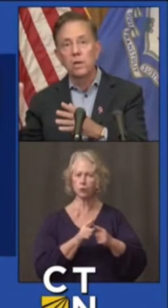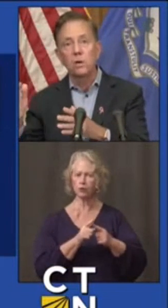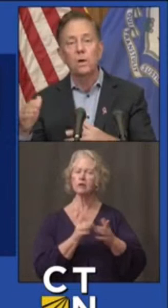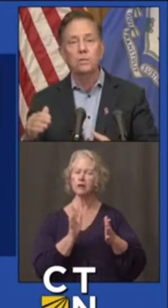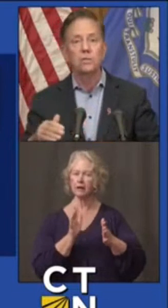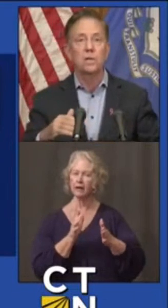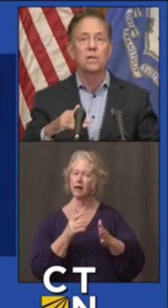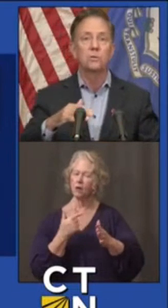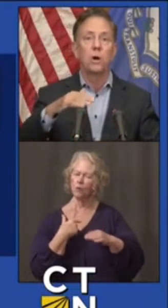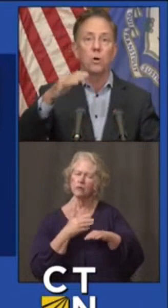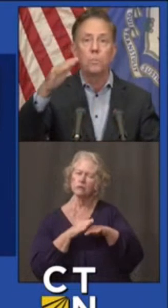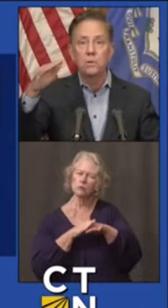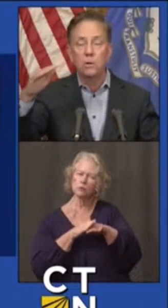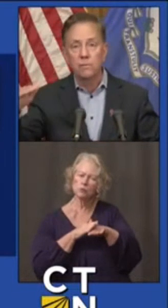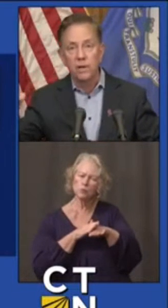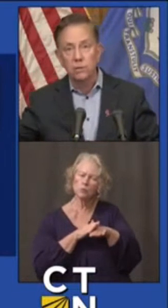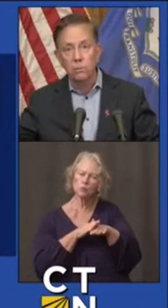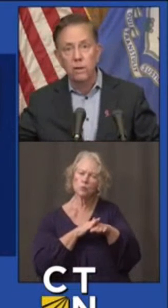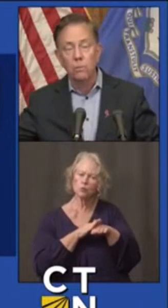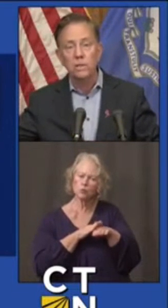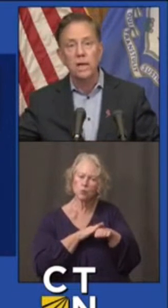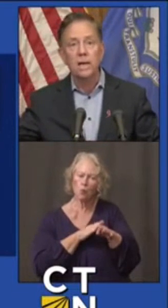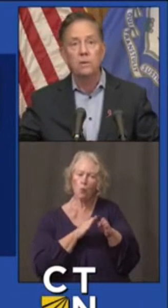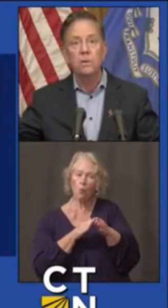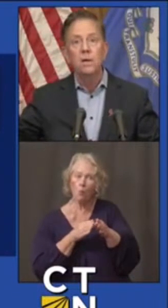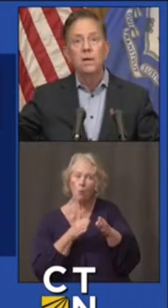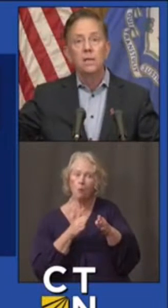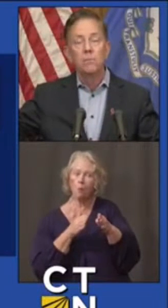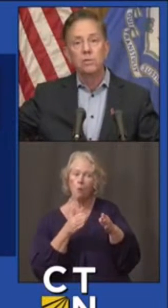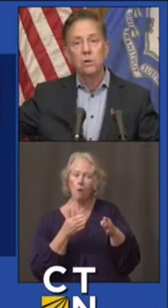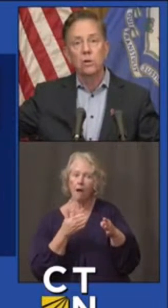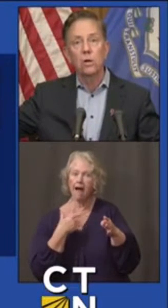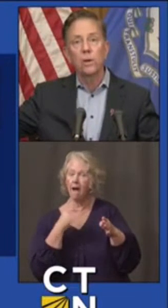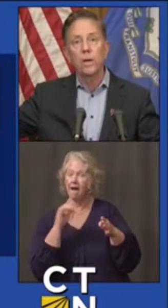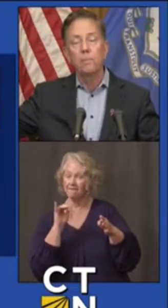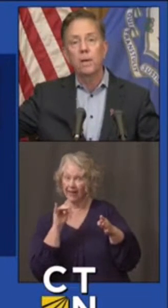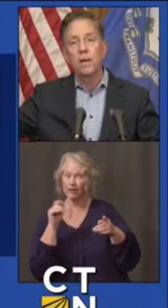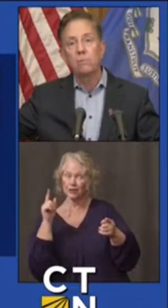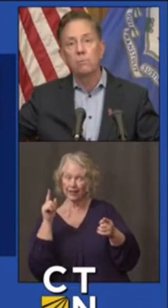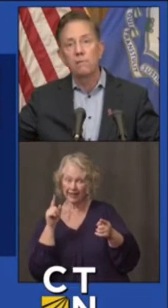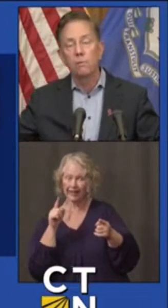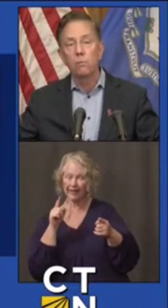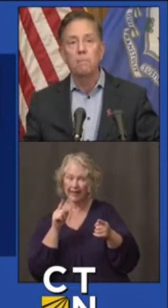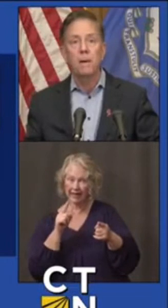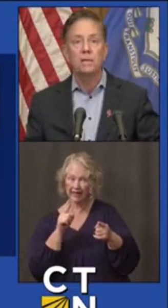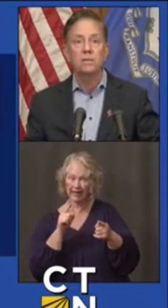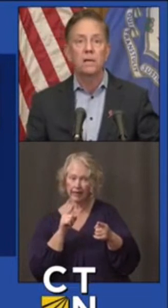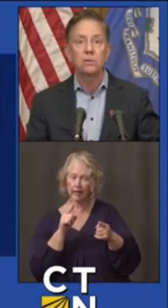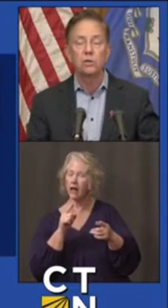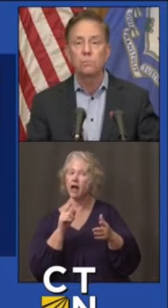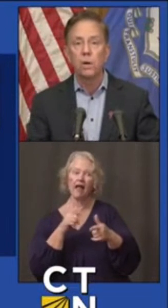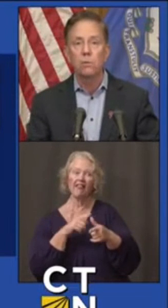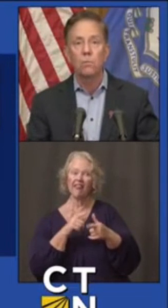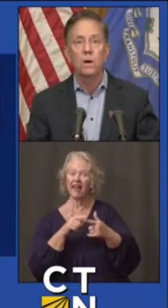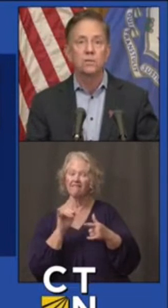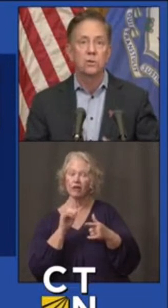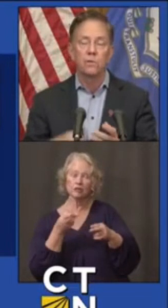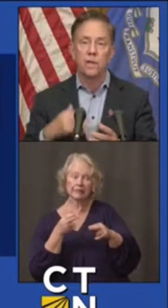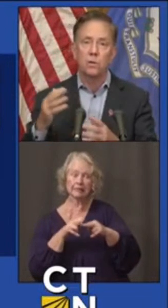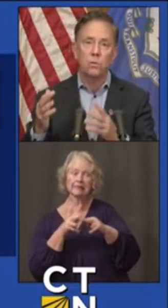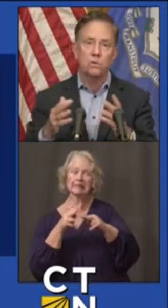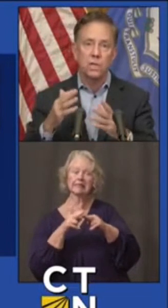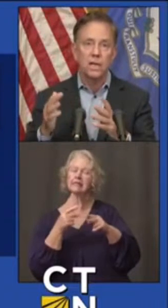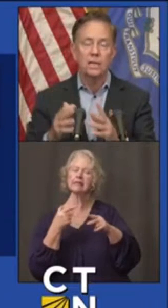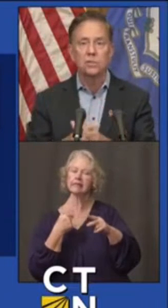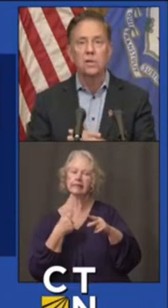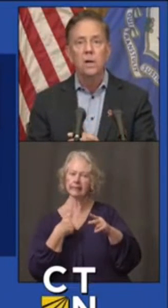and cautiously, and as we opened, our infection rate went down. Then when it started going up again, we've ramped back down to 2.1. So over the